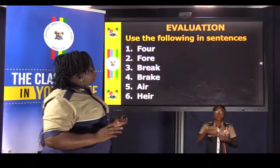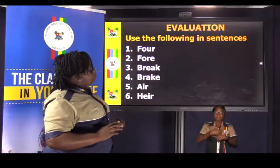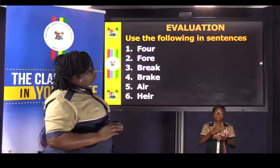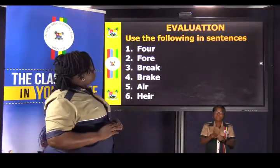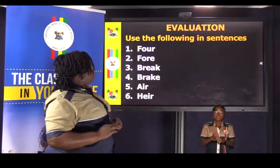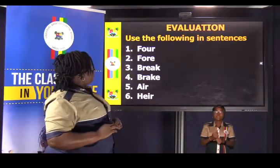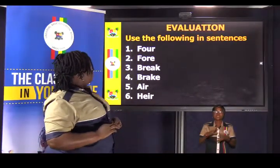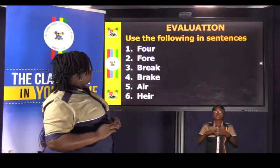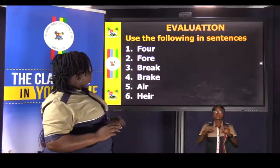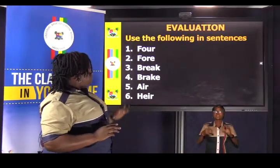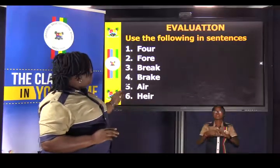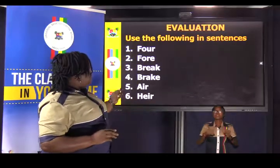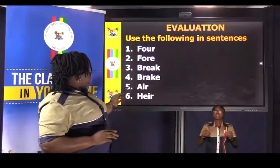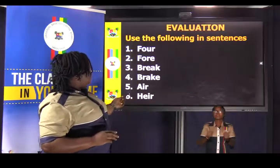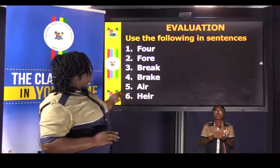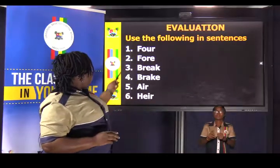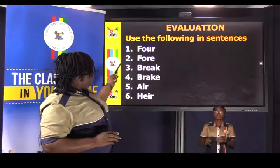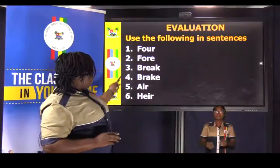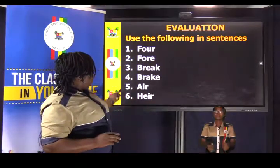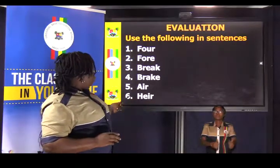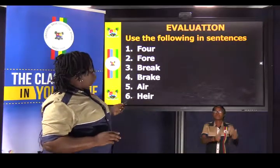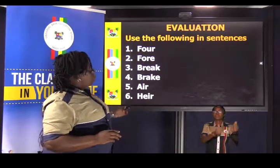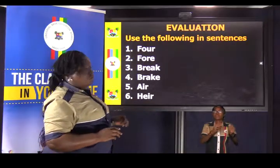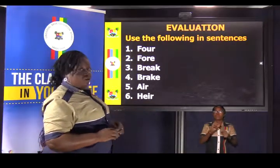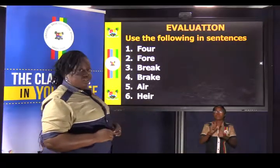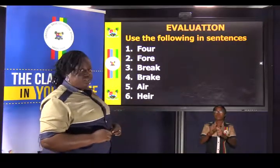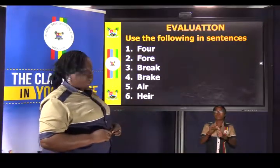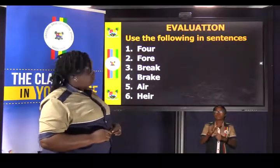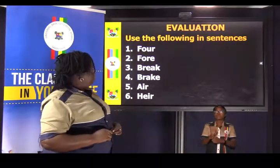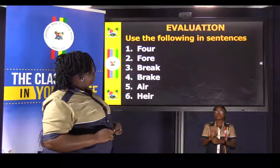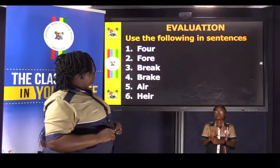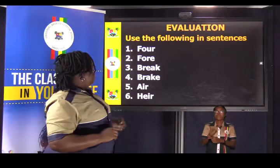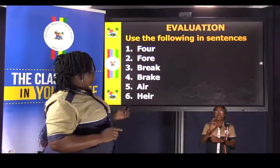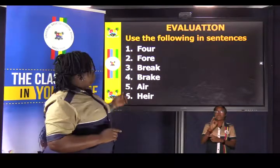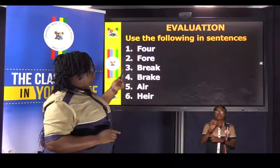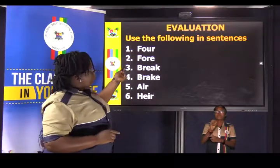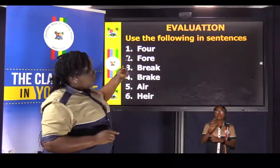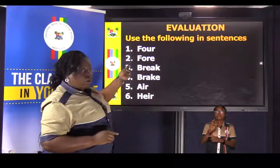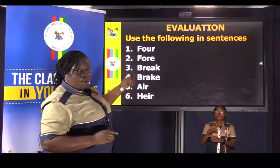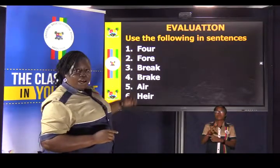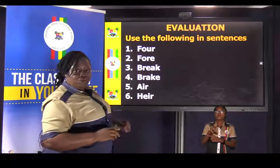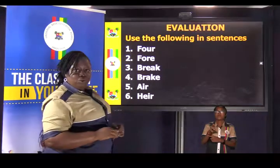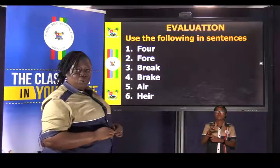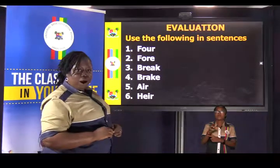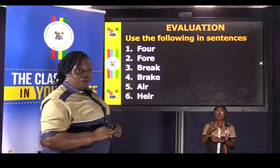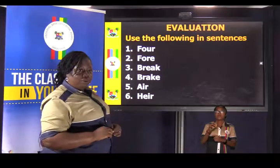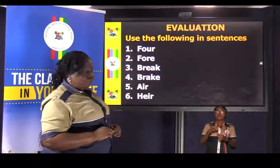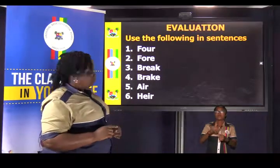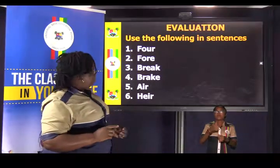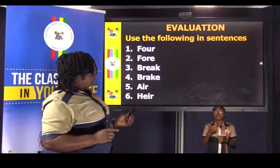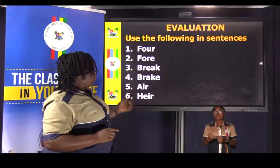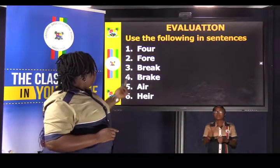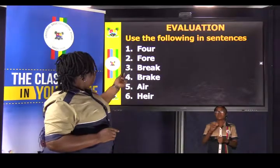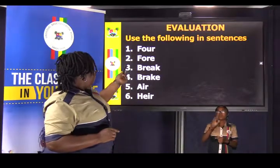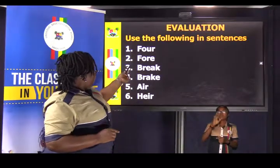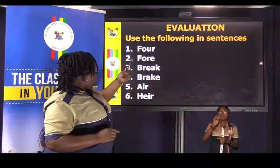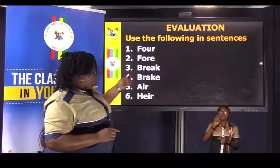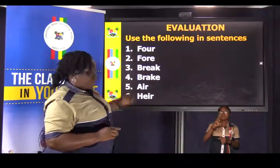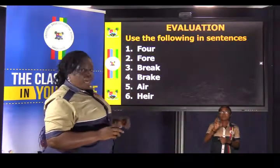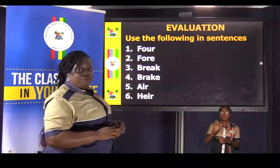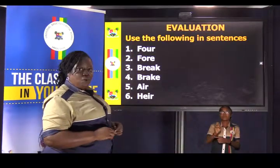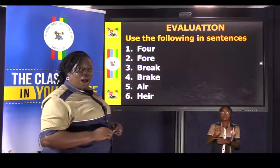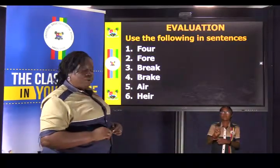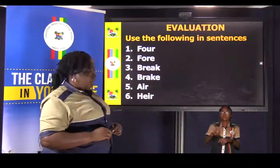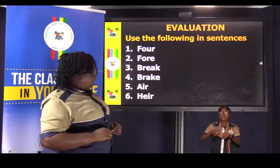You have to make sentences with the following words. For, F-O-U-R.